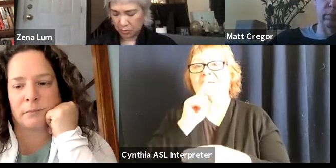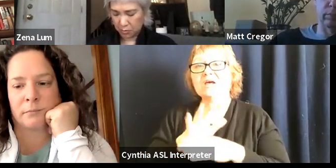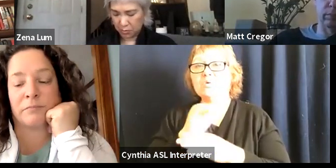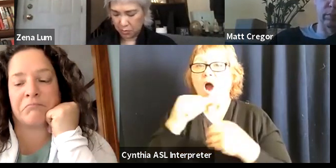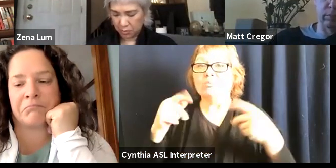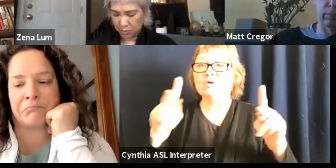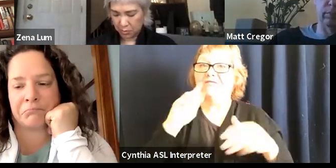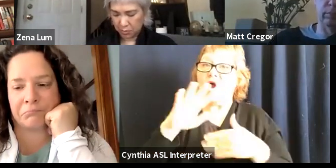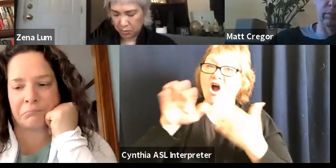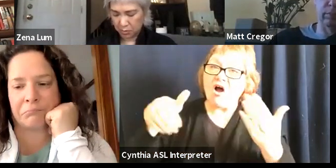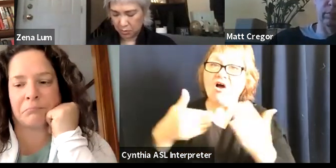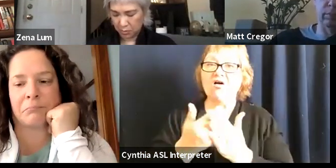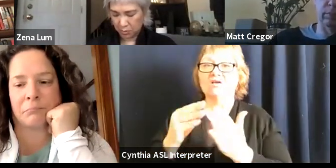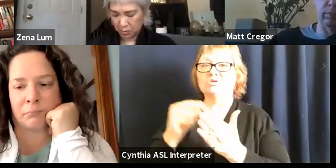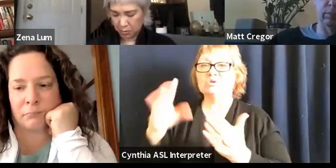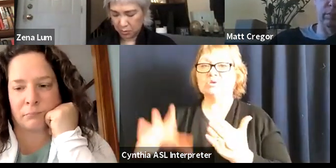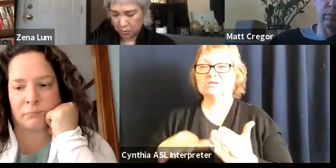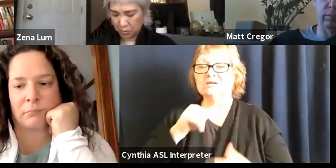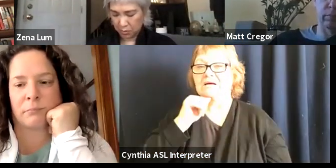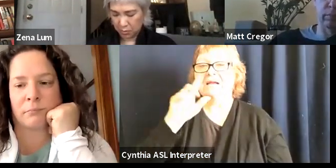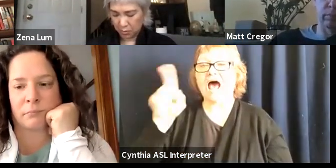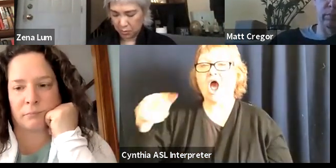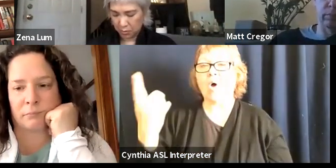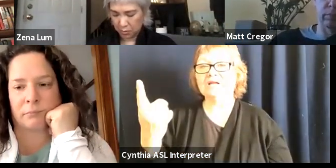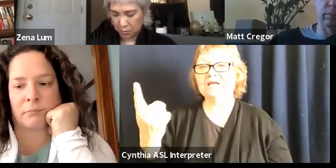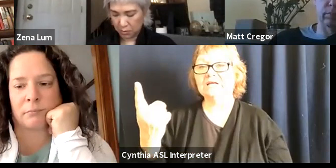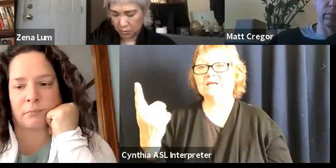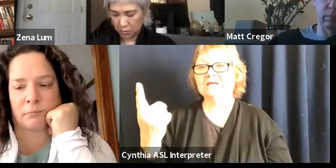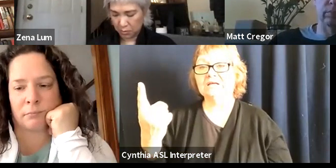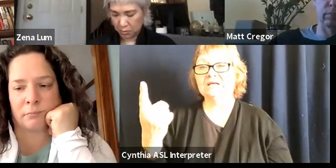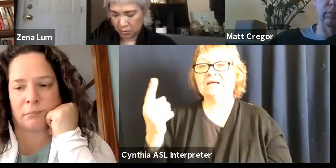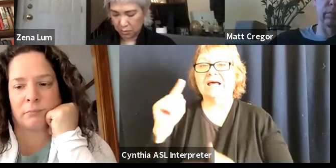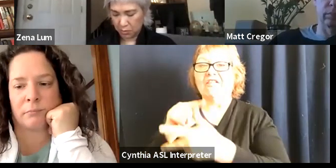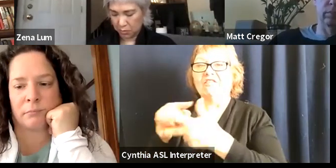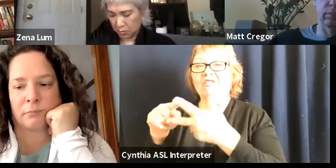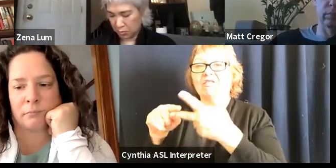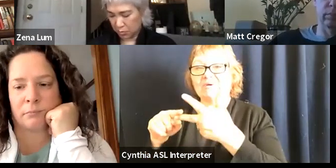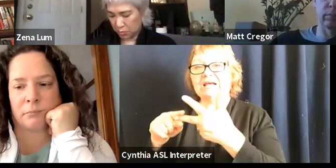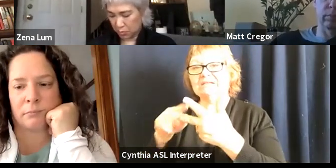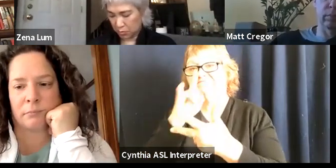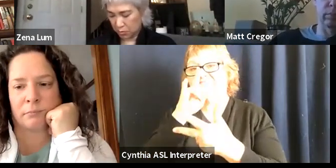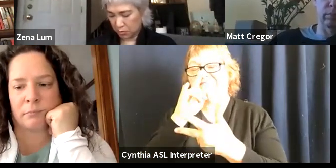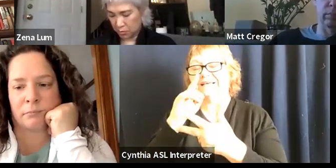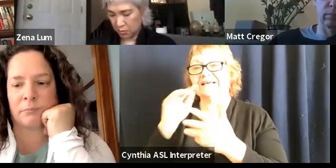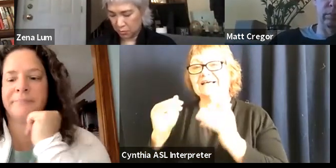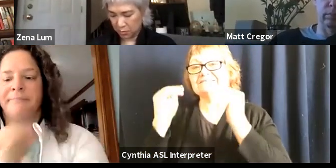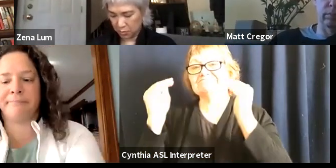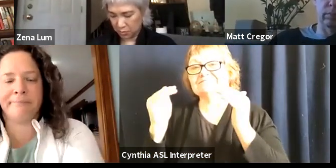our students, not just the students within the walls of these three elite schools. Thank you for your